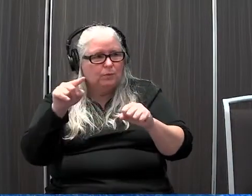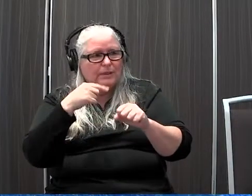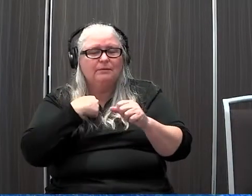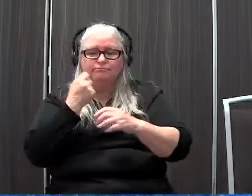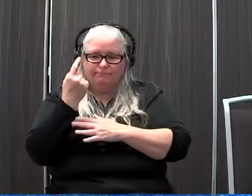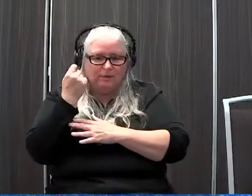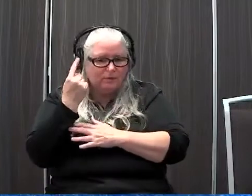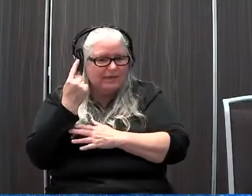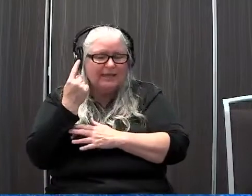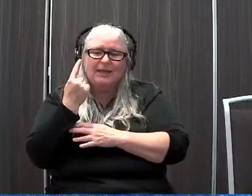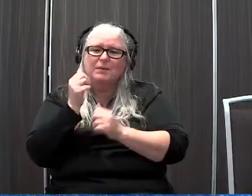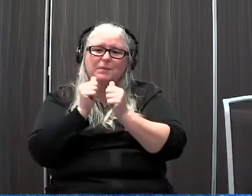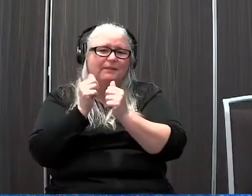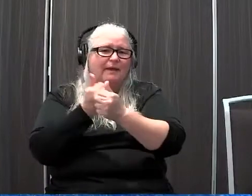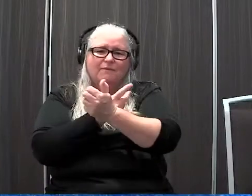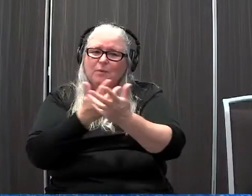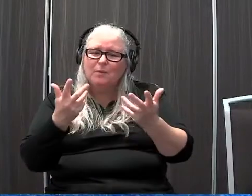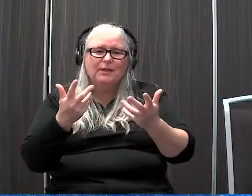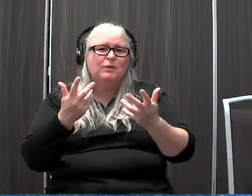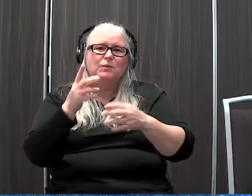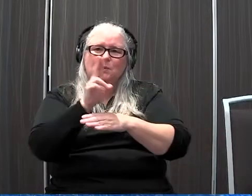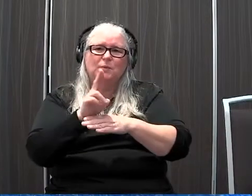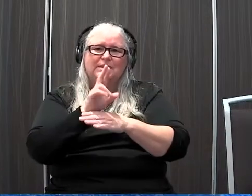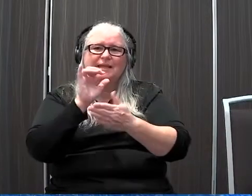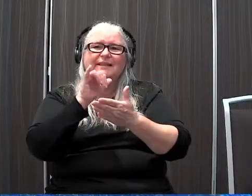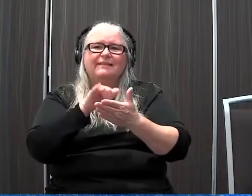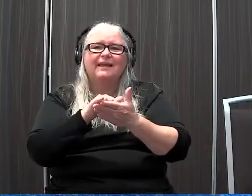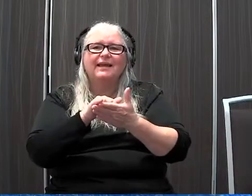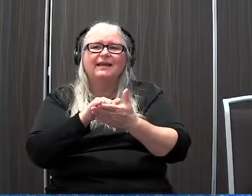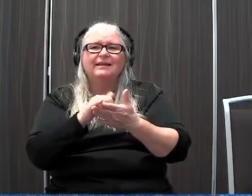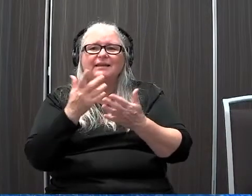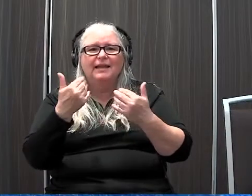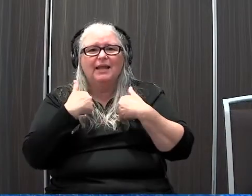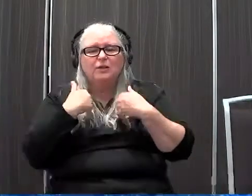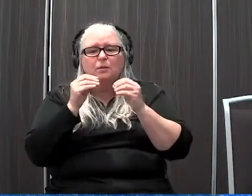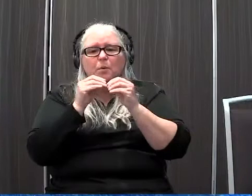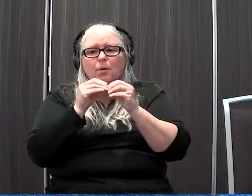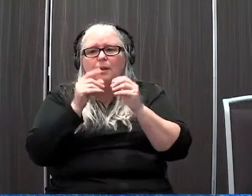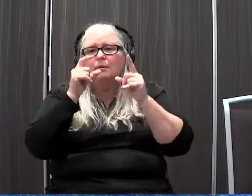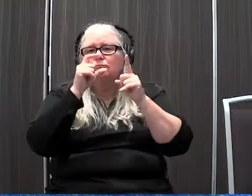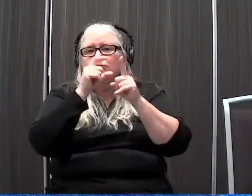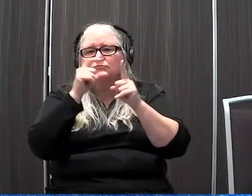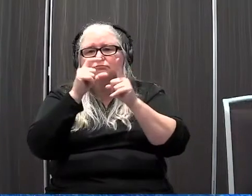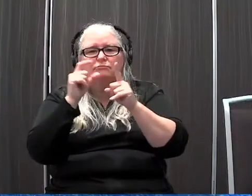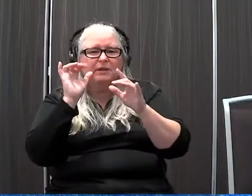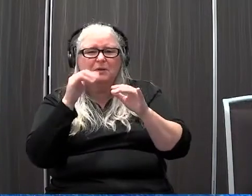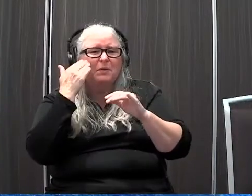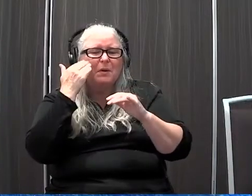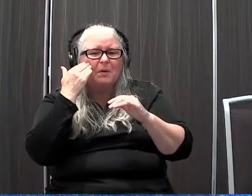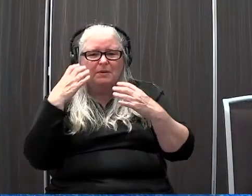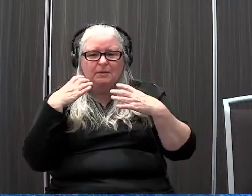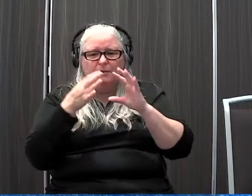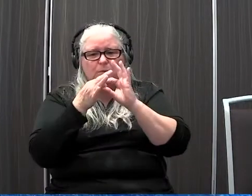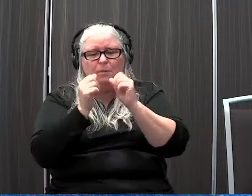it. So the glossary outlines some of those more jargony charge terminology that